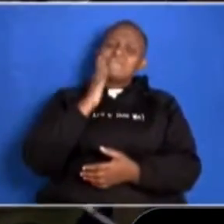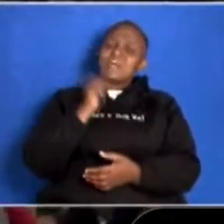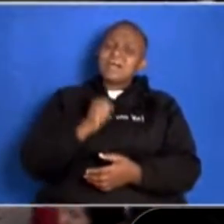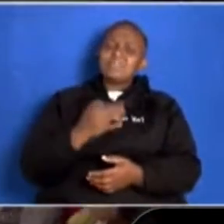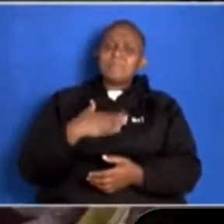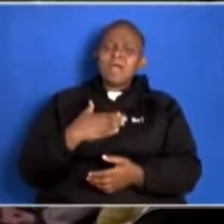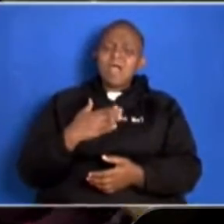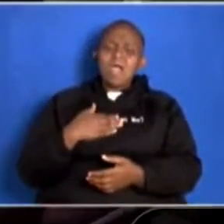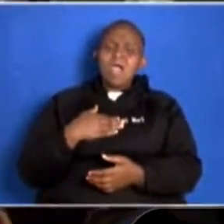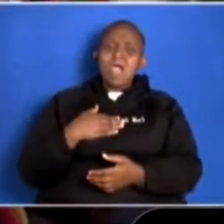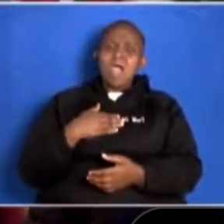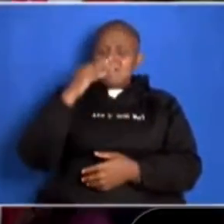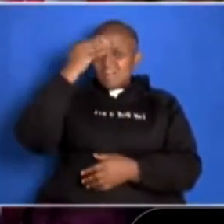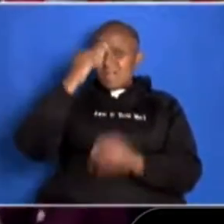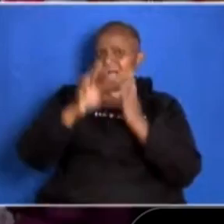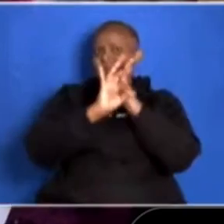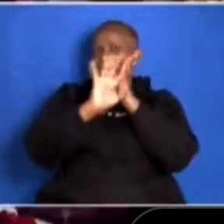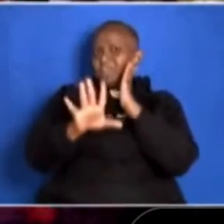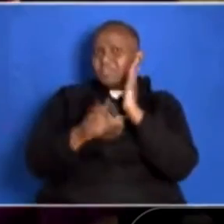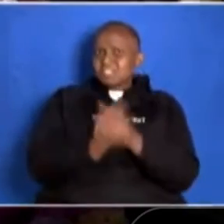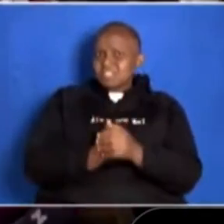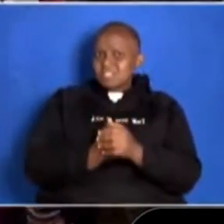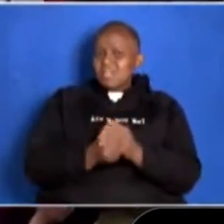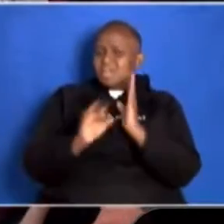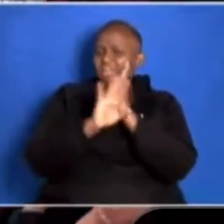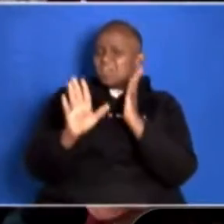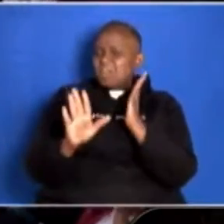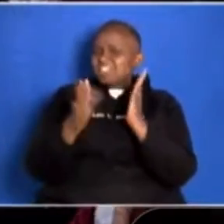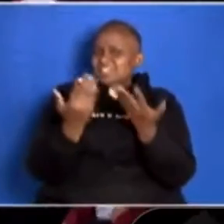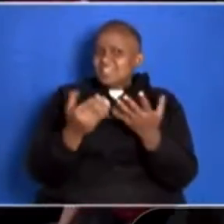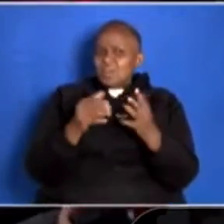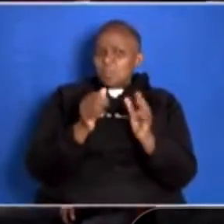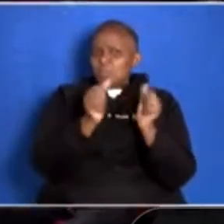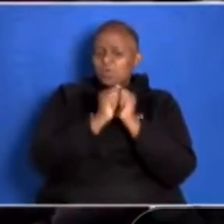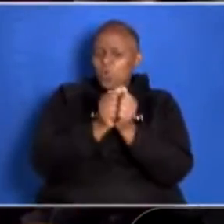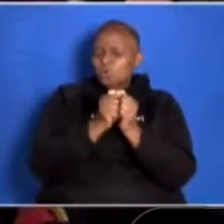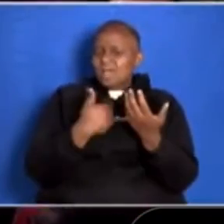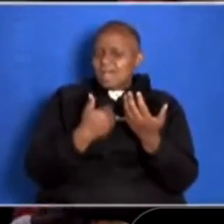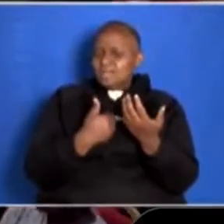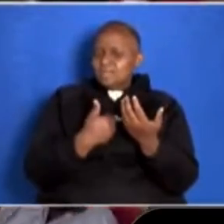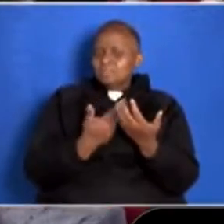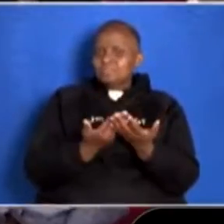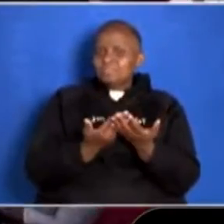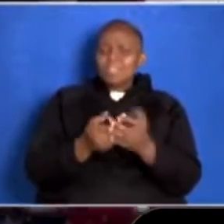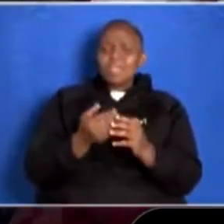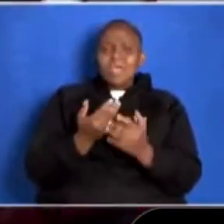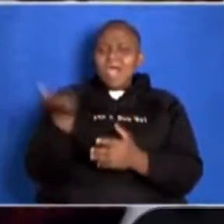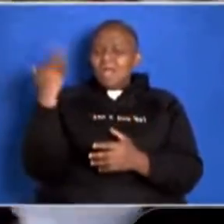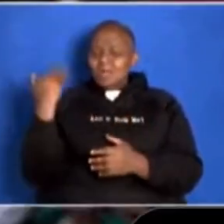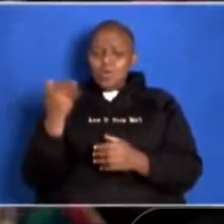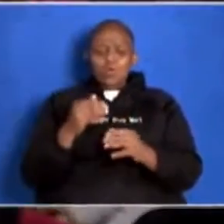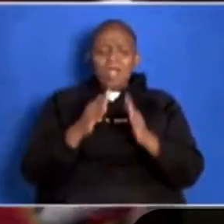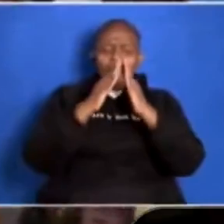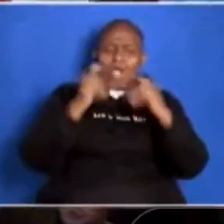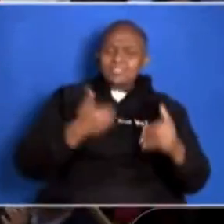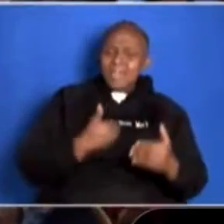known. Maybe we are godly. Maybe we had a house. Our kids were going to